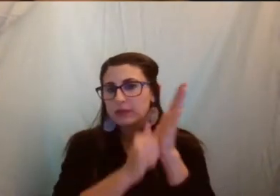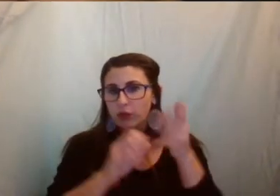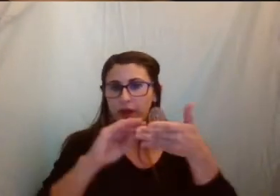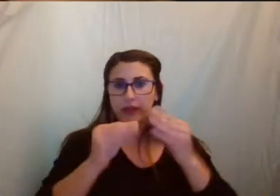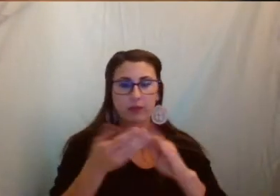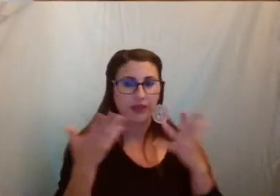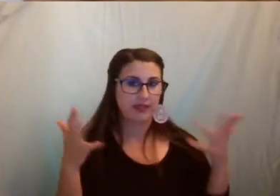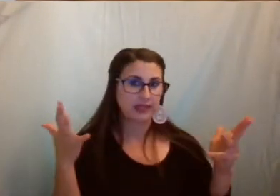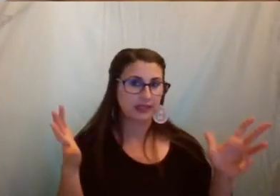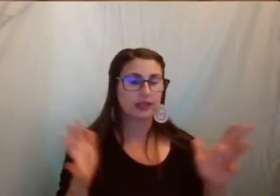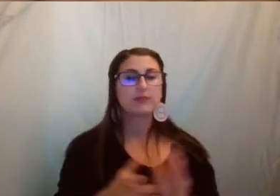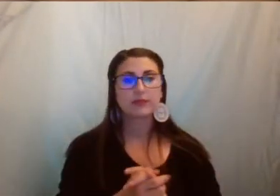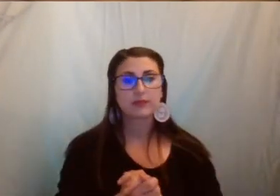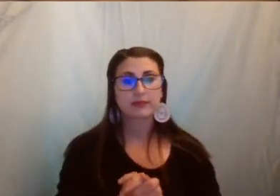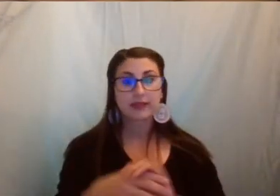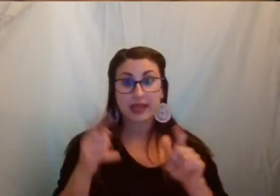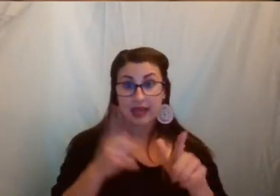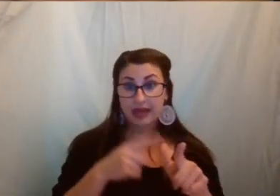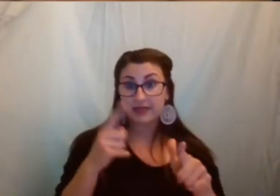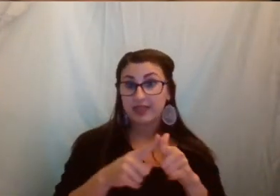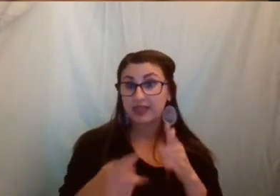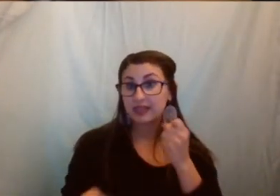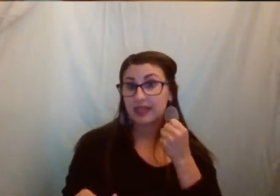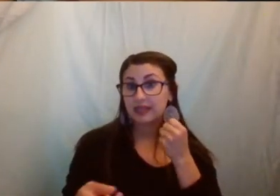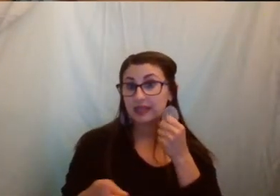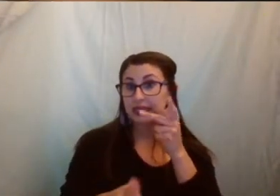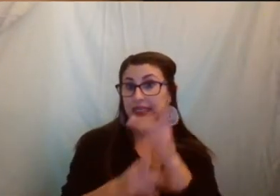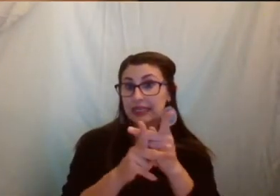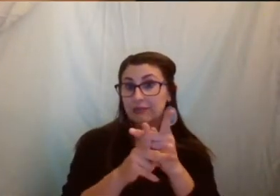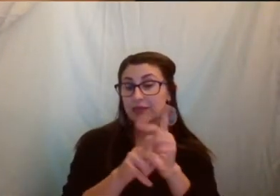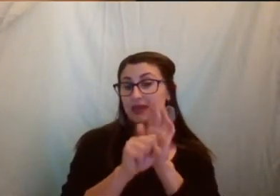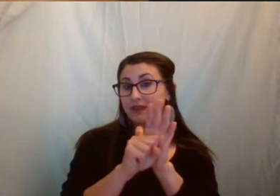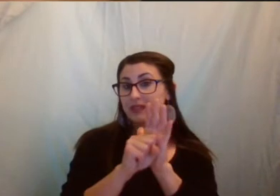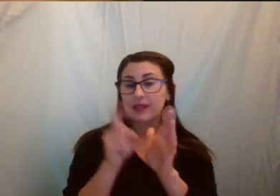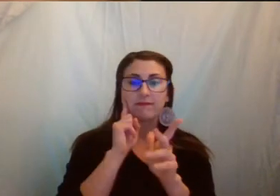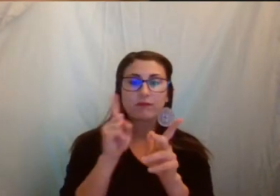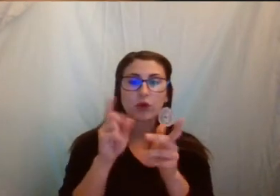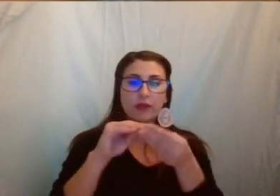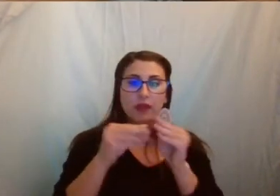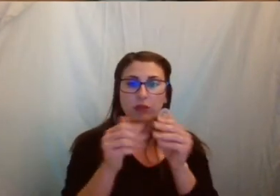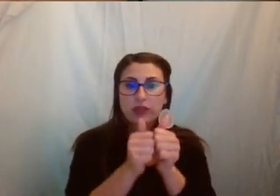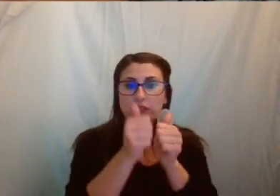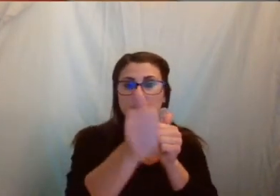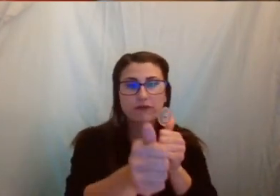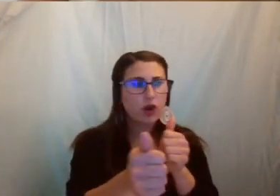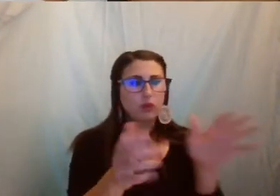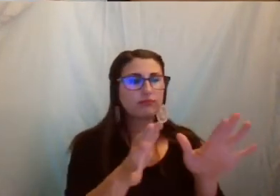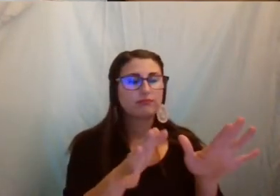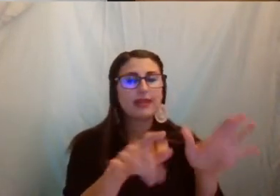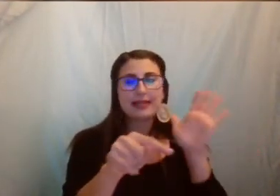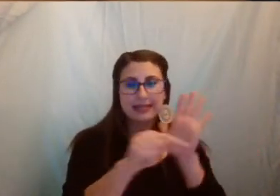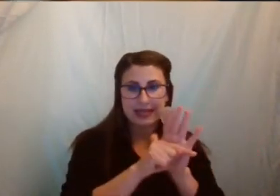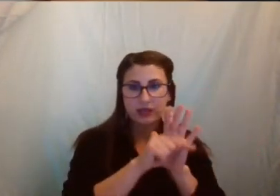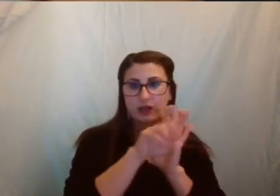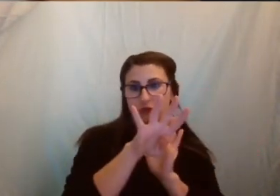numbers. All right, then I take the sign of the number that's further away. In this case, it's negative